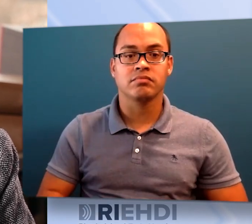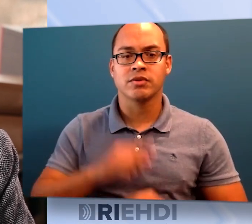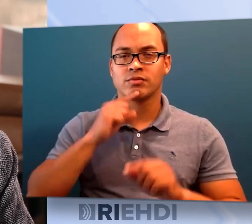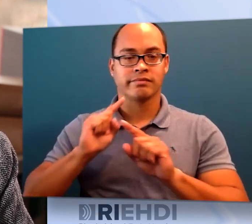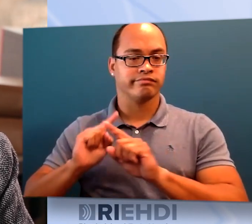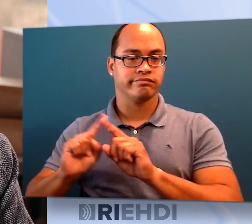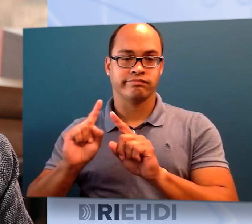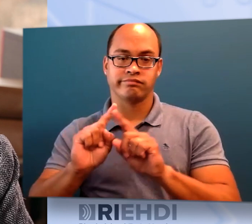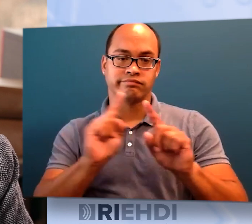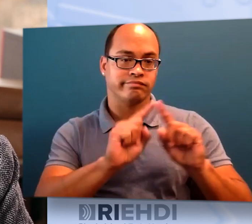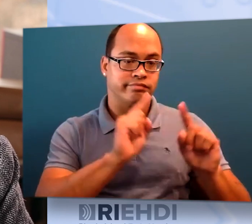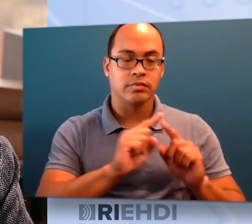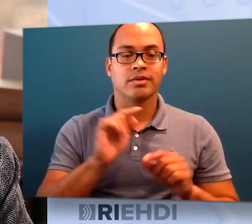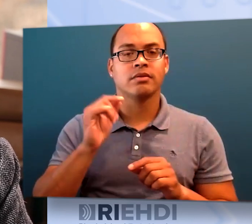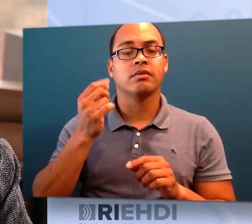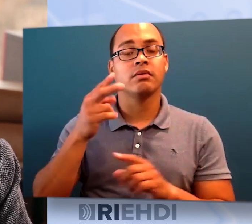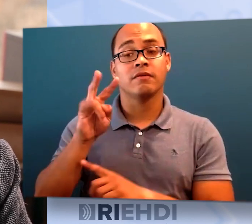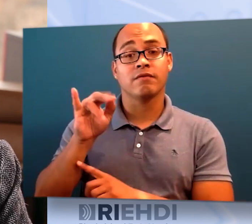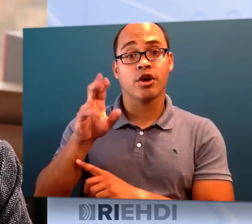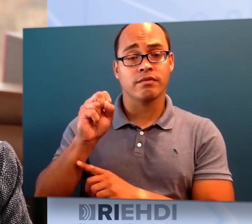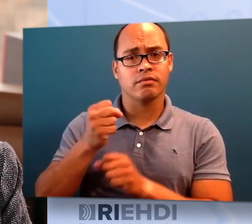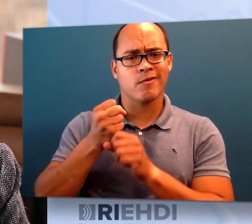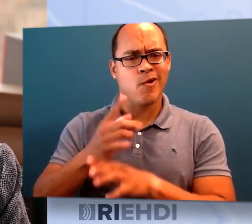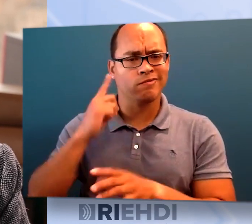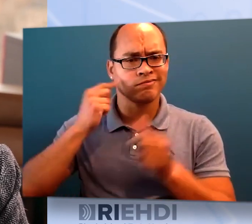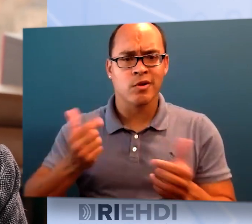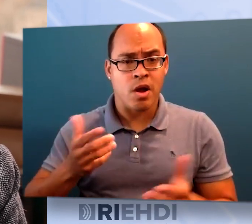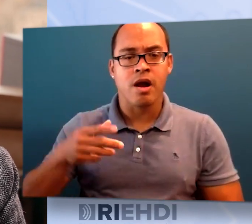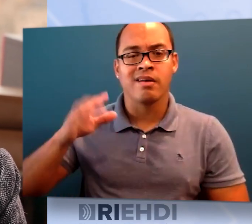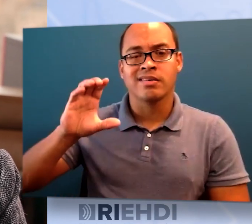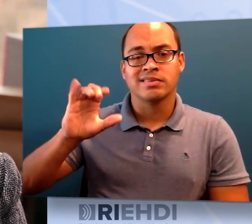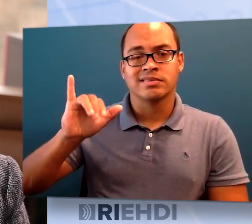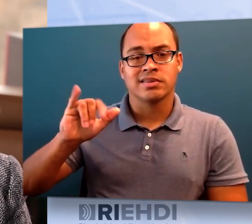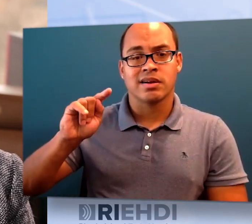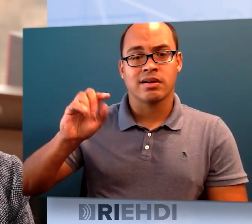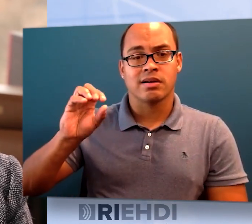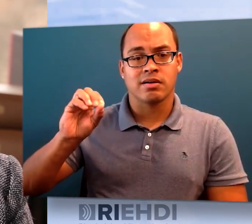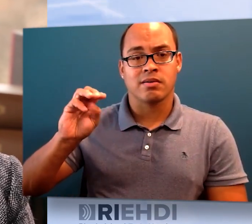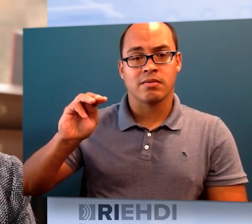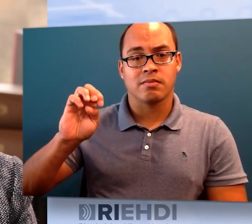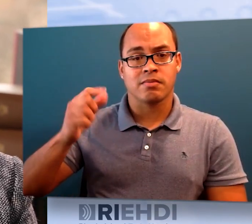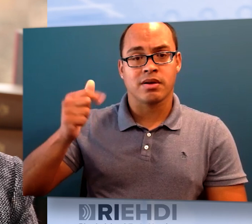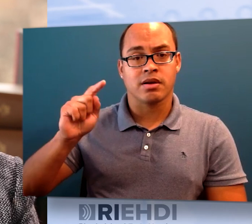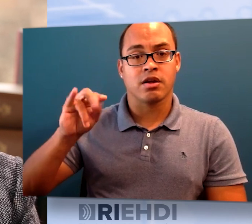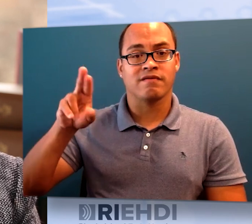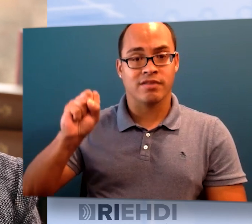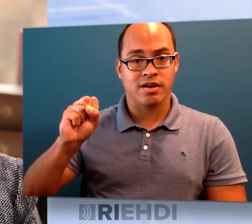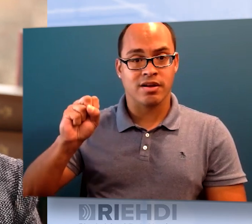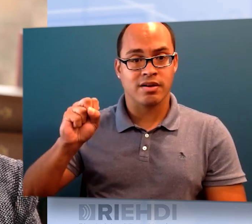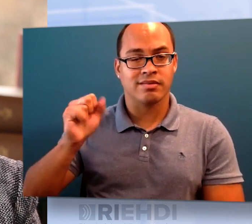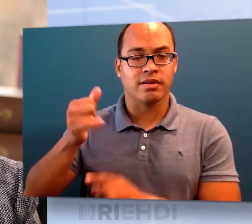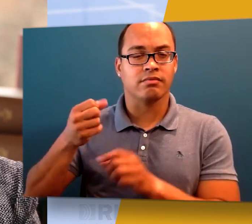there's a virus called cytomegalovirus, which the hearing loss can progress over time, and the infant can, in fact, pass